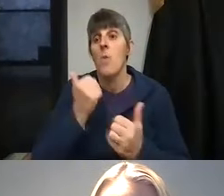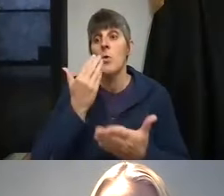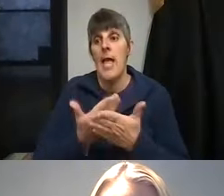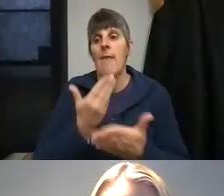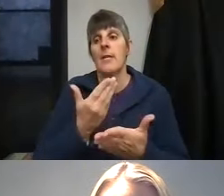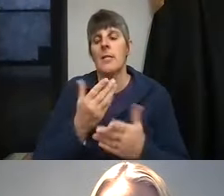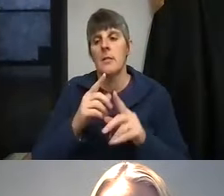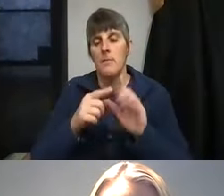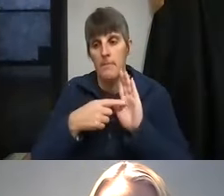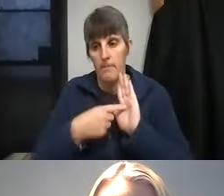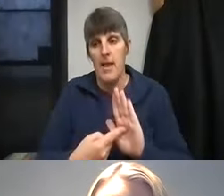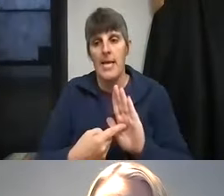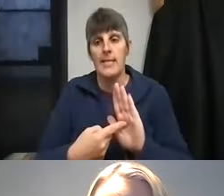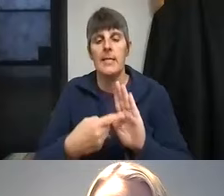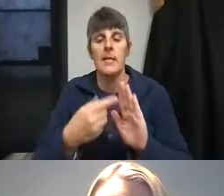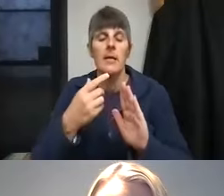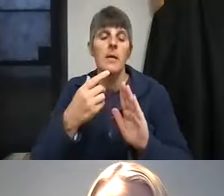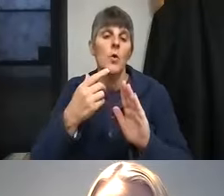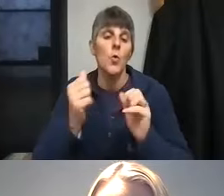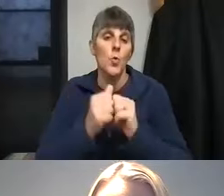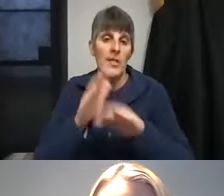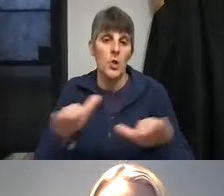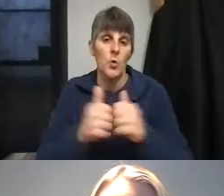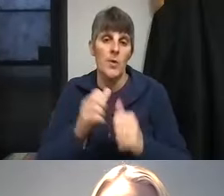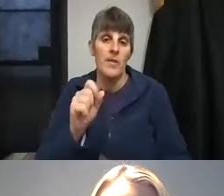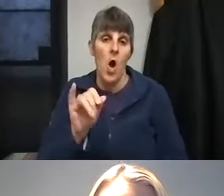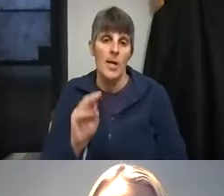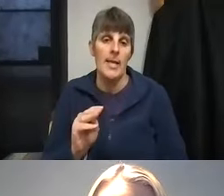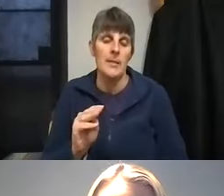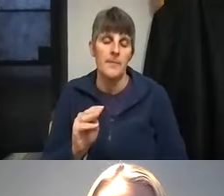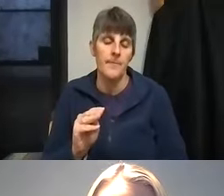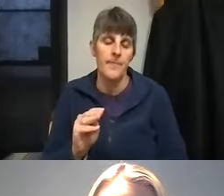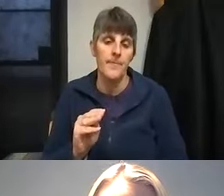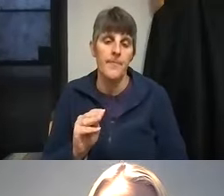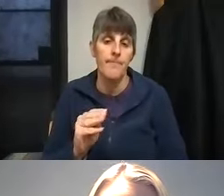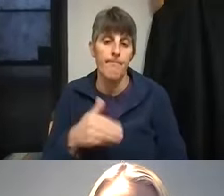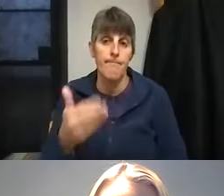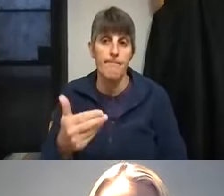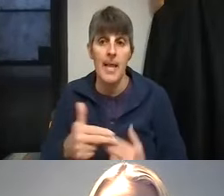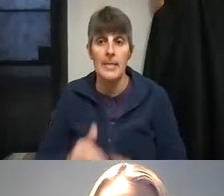evidence-based intervention for children with autism. Next slide.